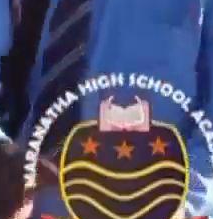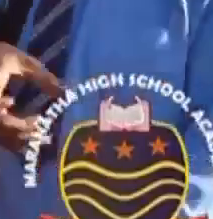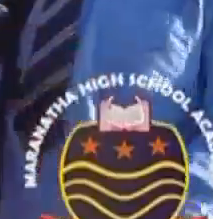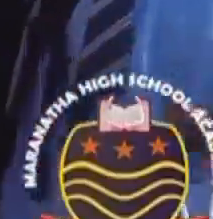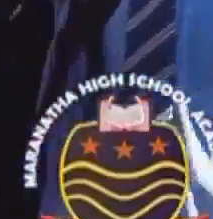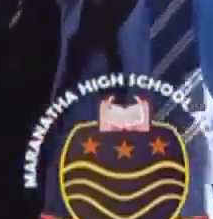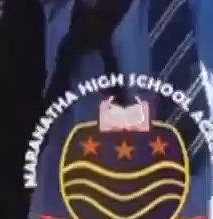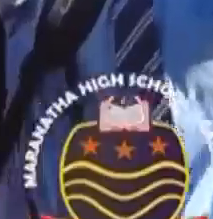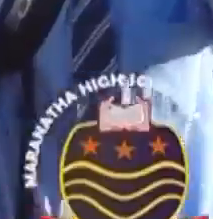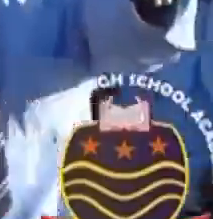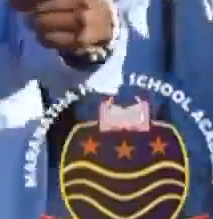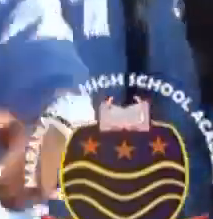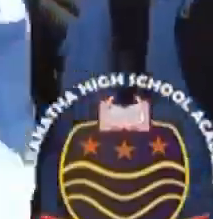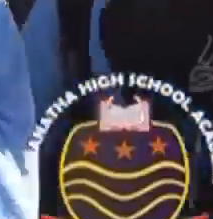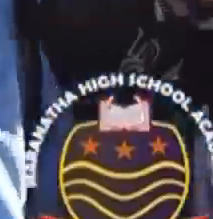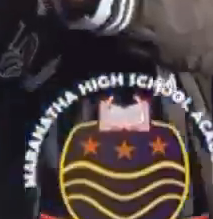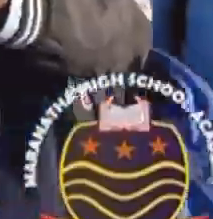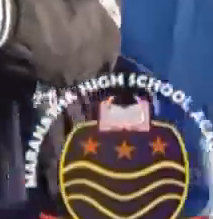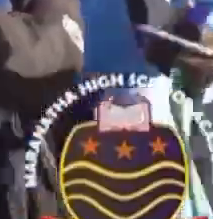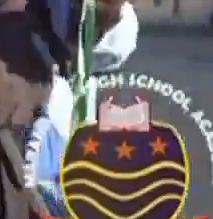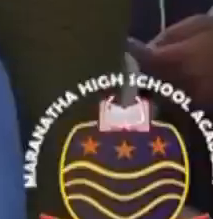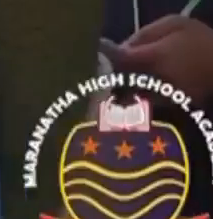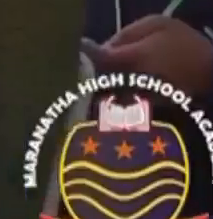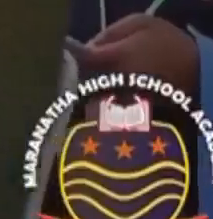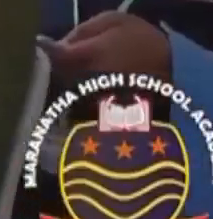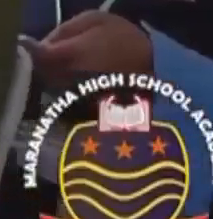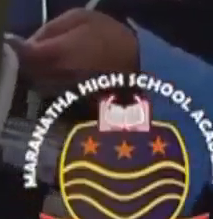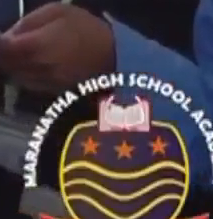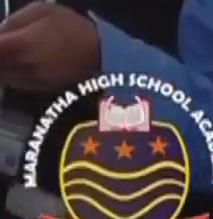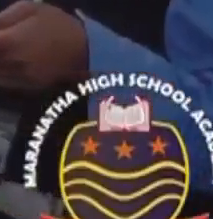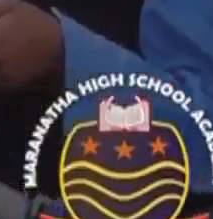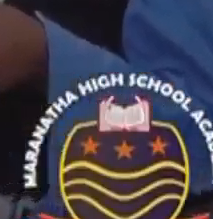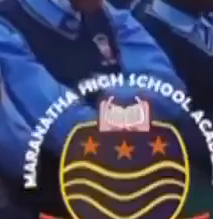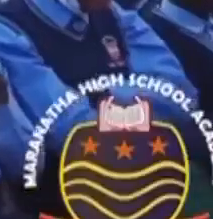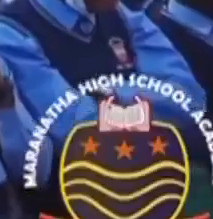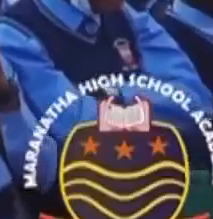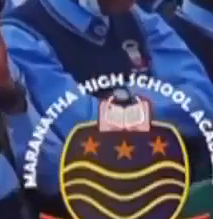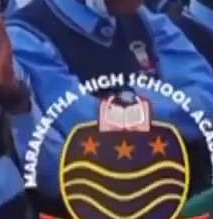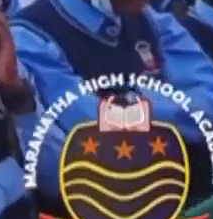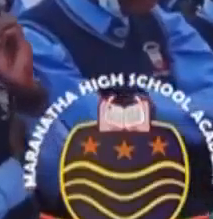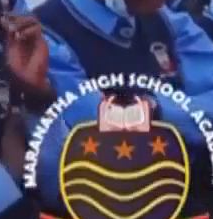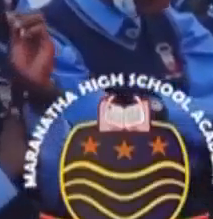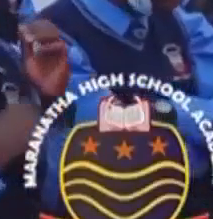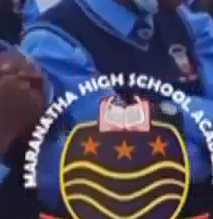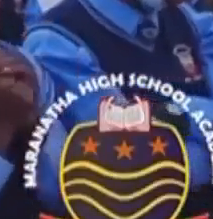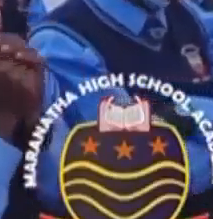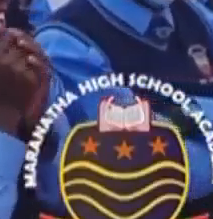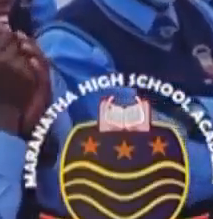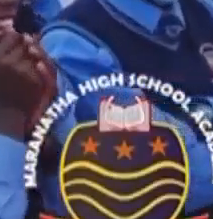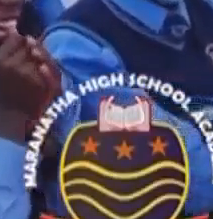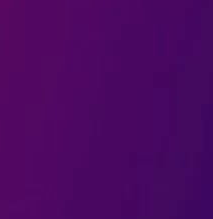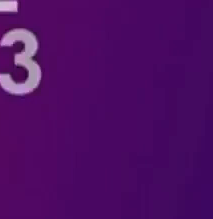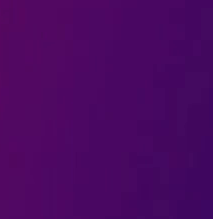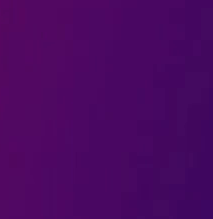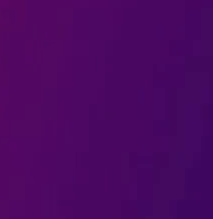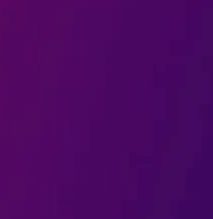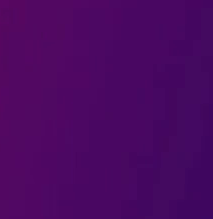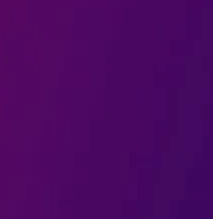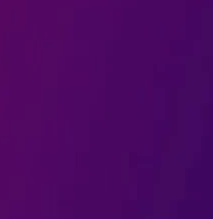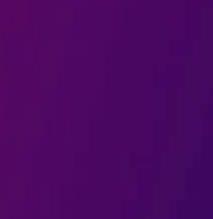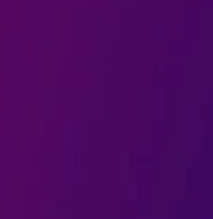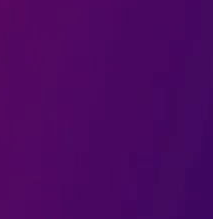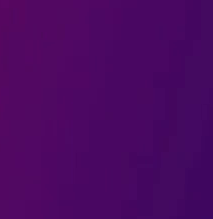kuti hafu ya ana kumeneko anajokera kumaranatha izizi siso makanisa soka wilika tatu leloli imbani phone